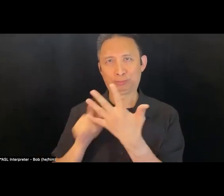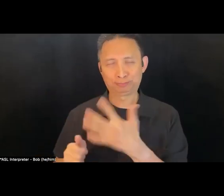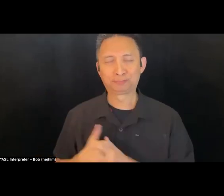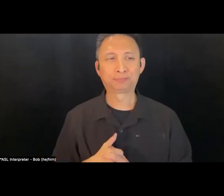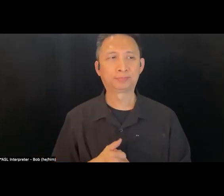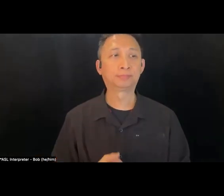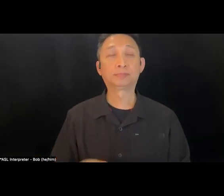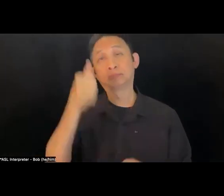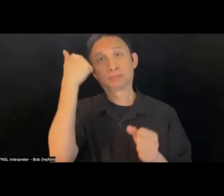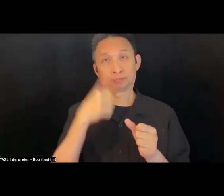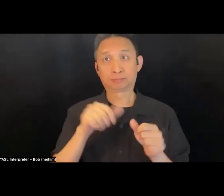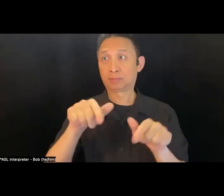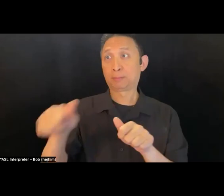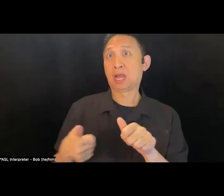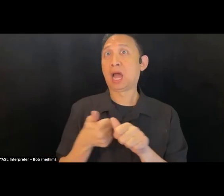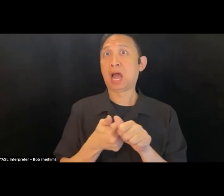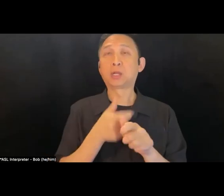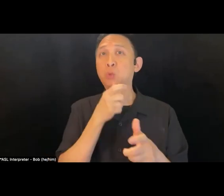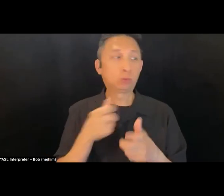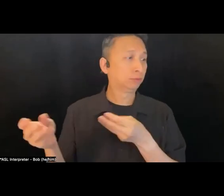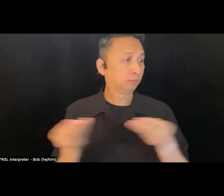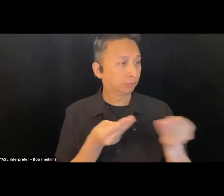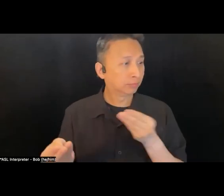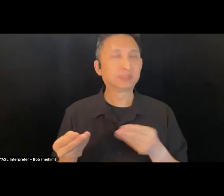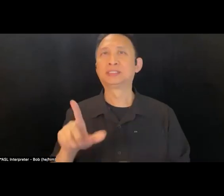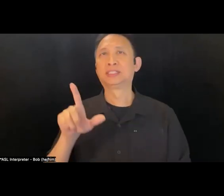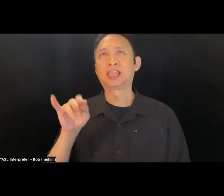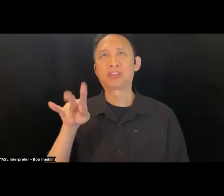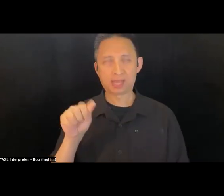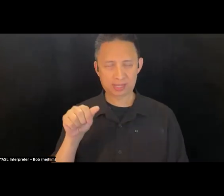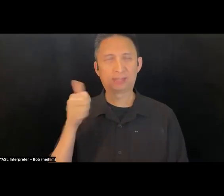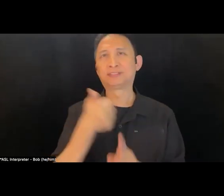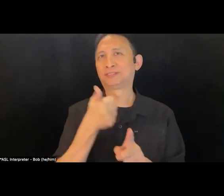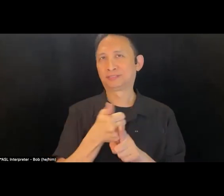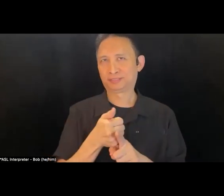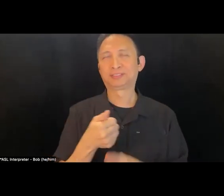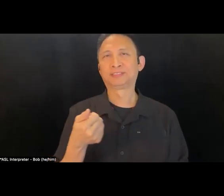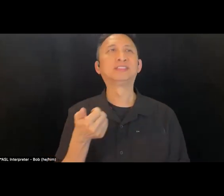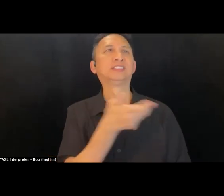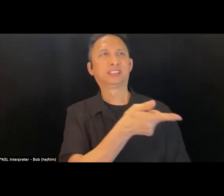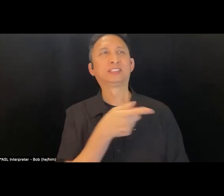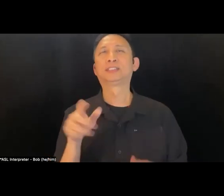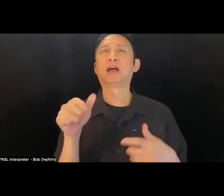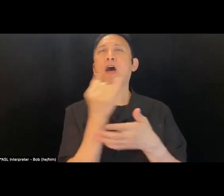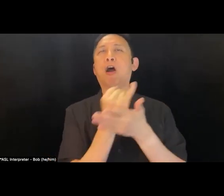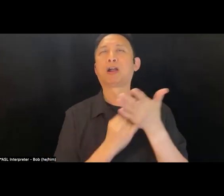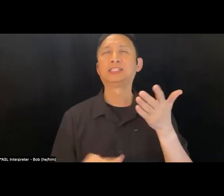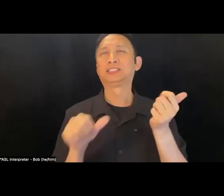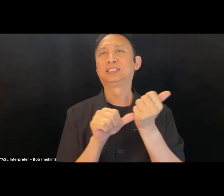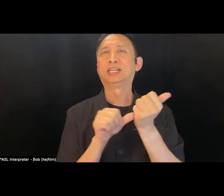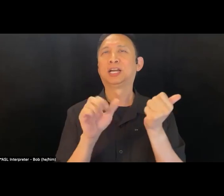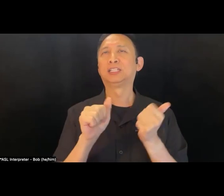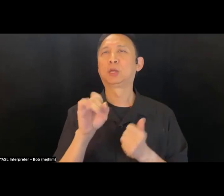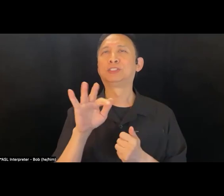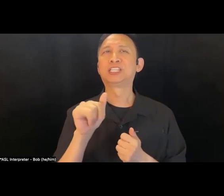the webinar is being facilitated by Livia Huang, Artist Initiatives Associate here at Creative Capital. So many thanks to Livia for all of